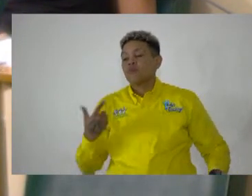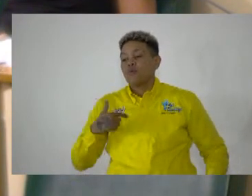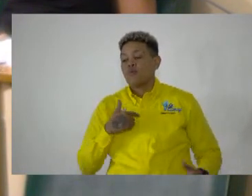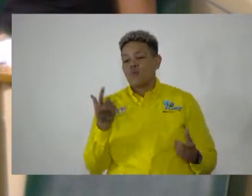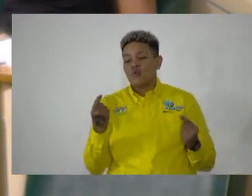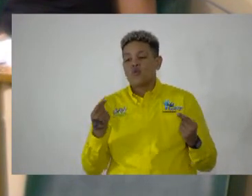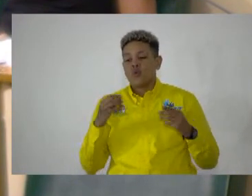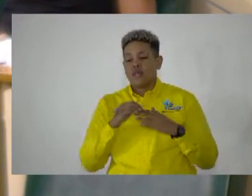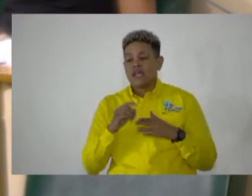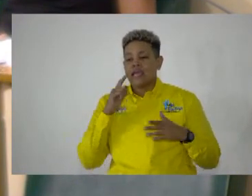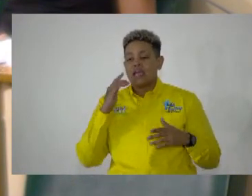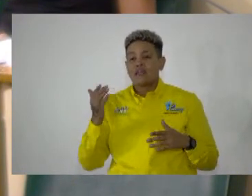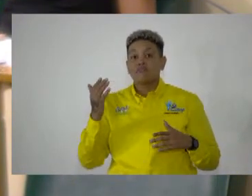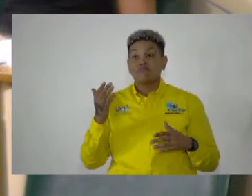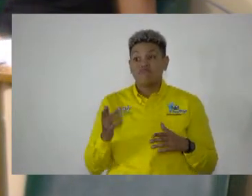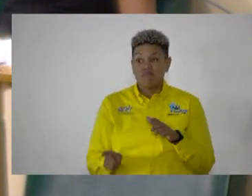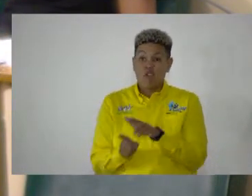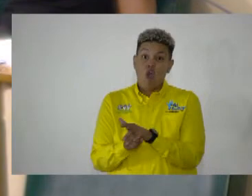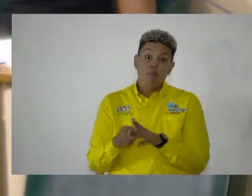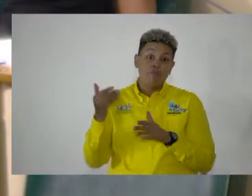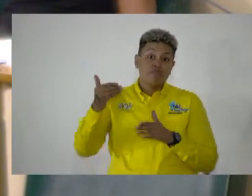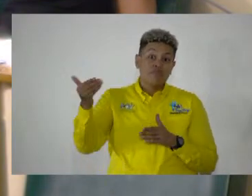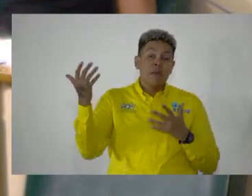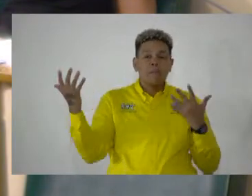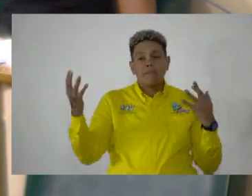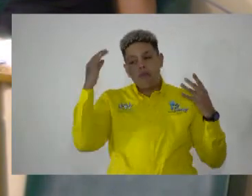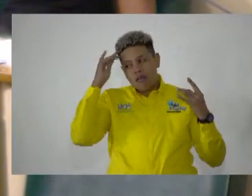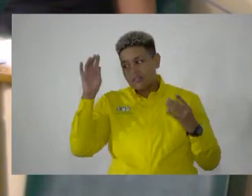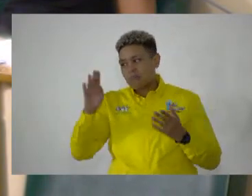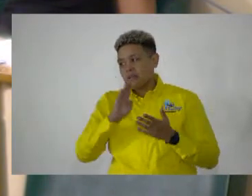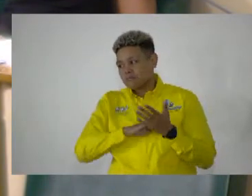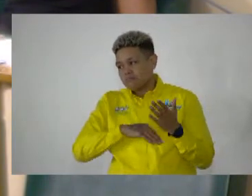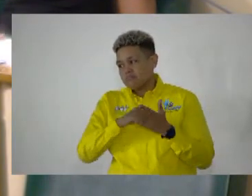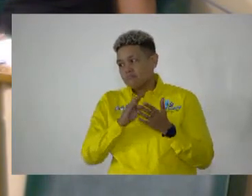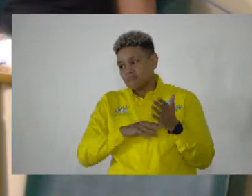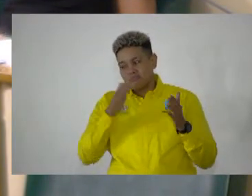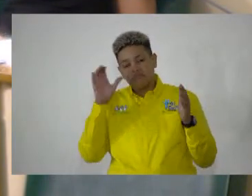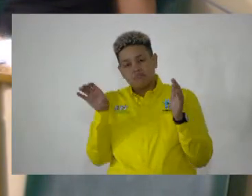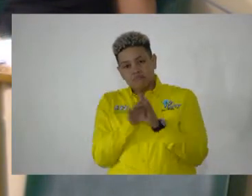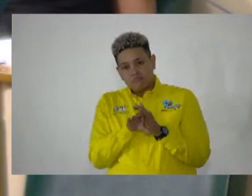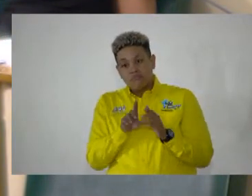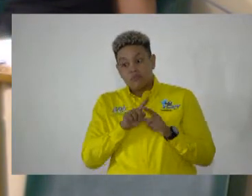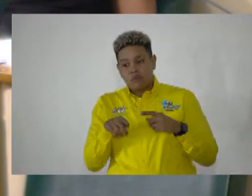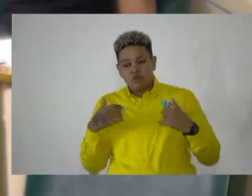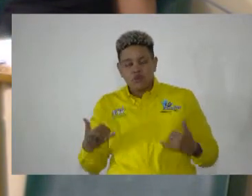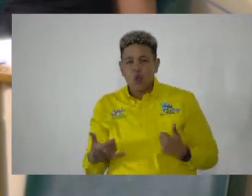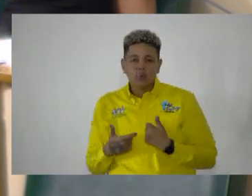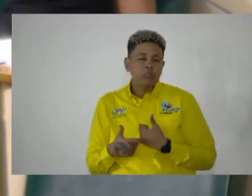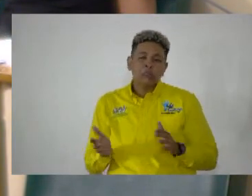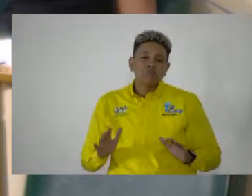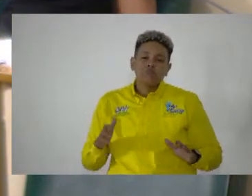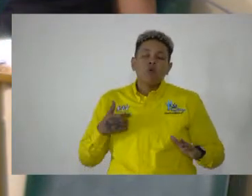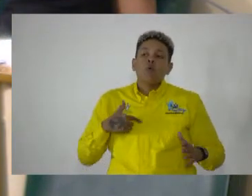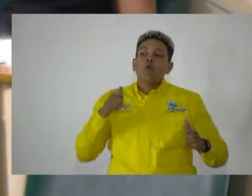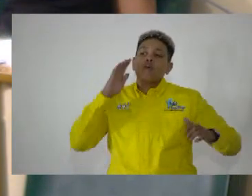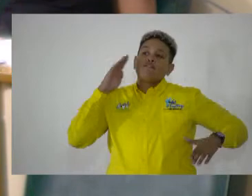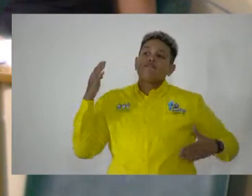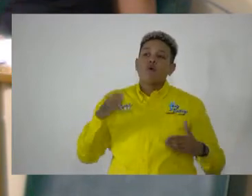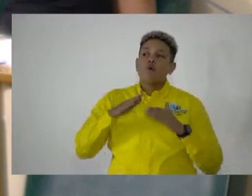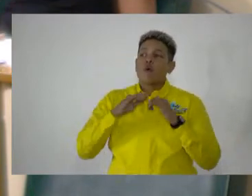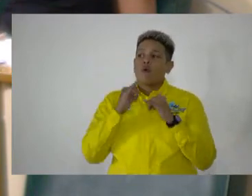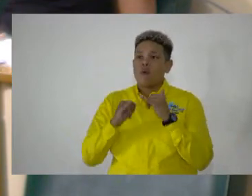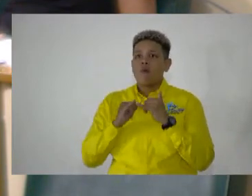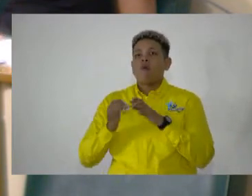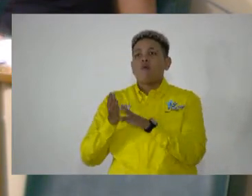What we will do in the phase coming, we may contemplate that. But in this phase, we would want to focus